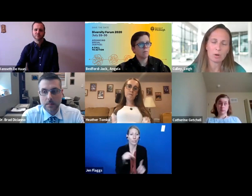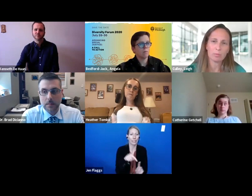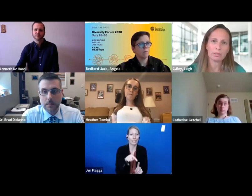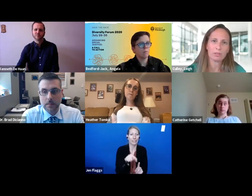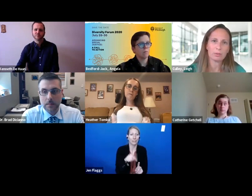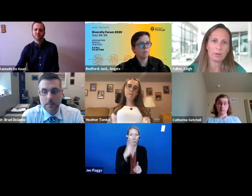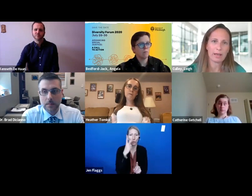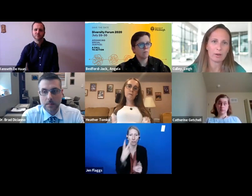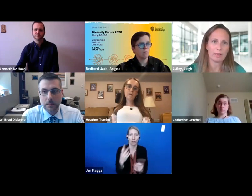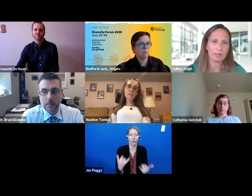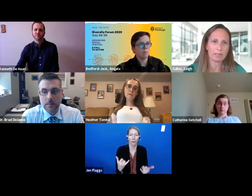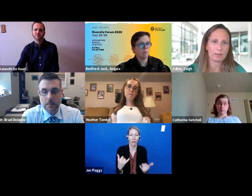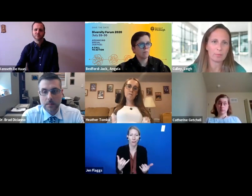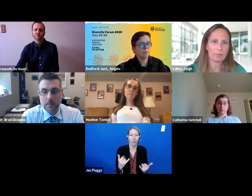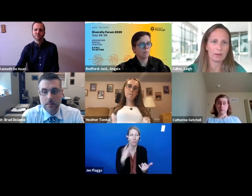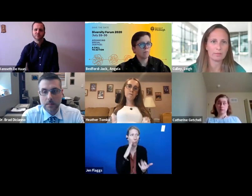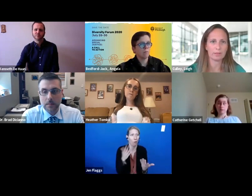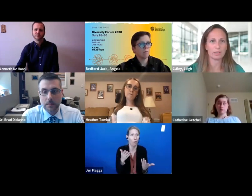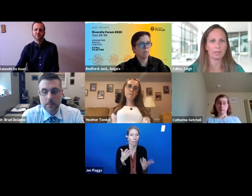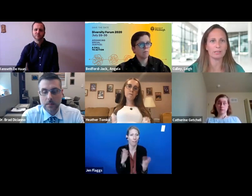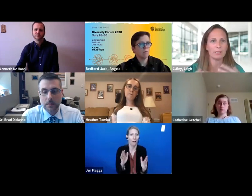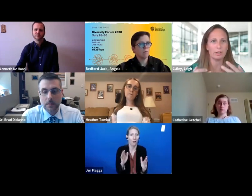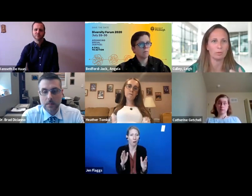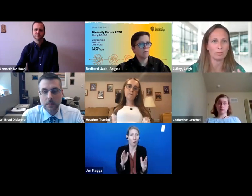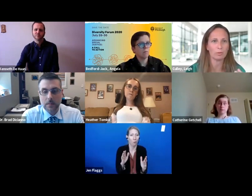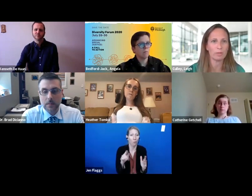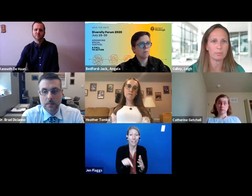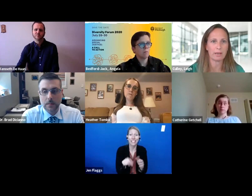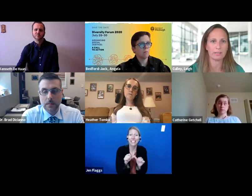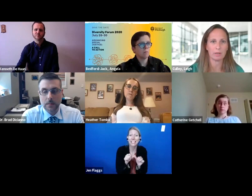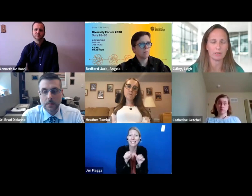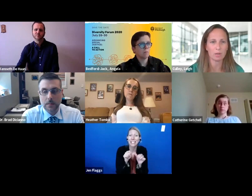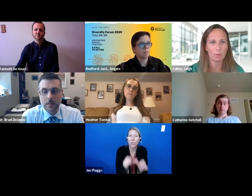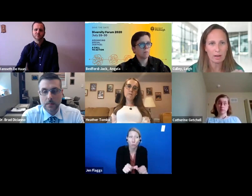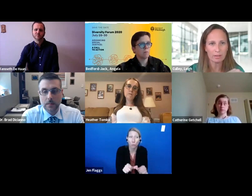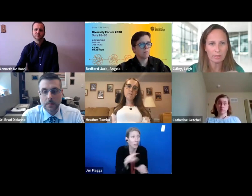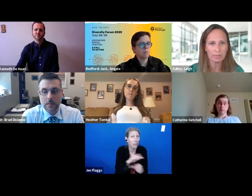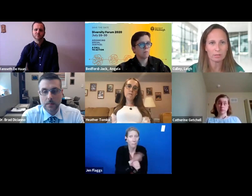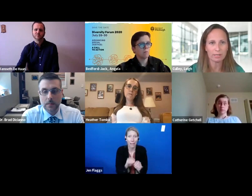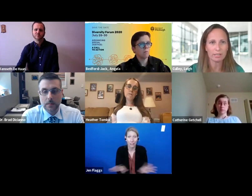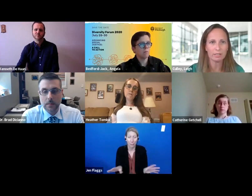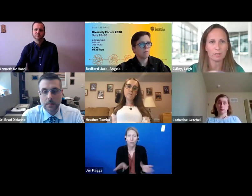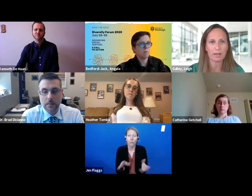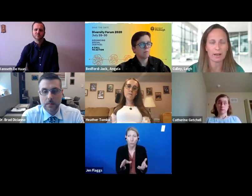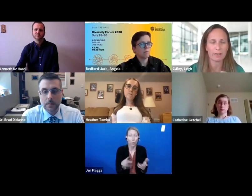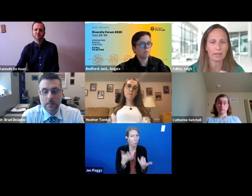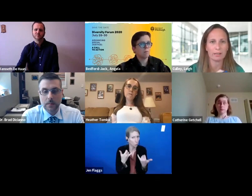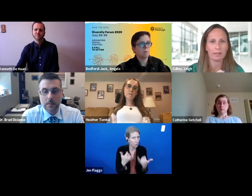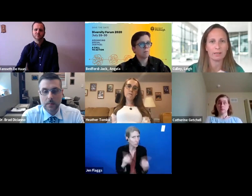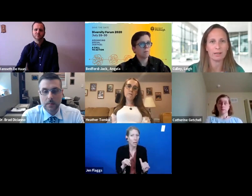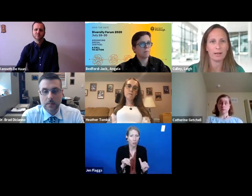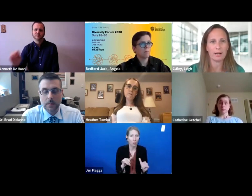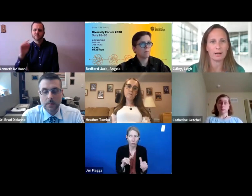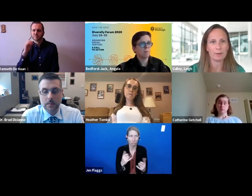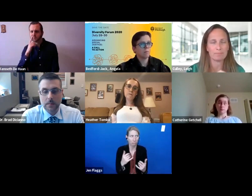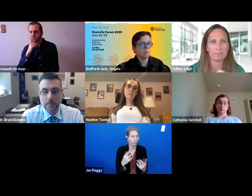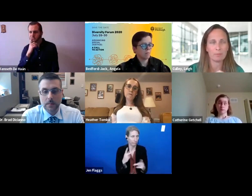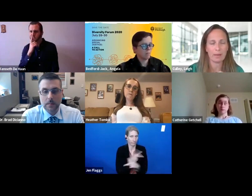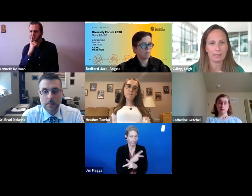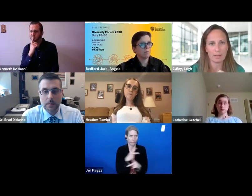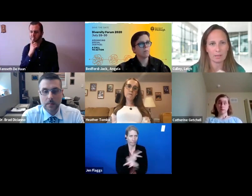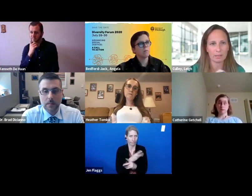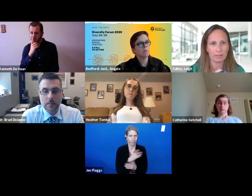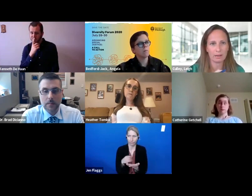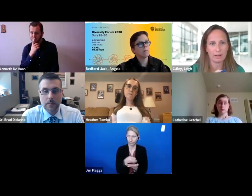at the moment to allow these to continue through this pandemic? So as we still continue to navigate